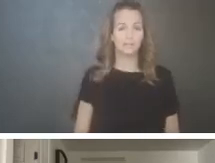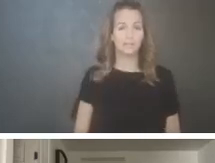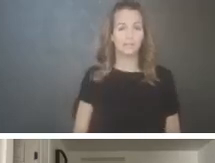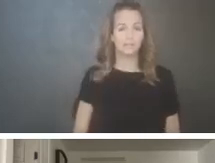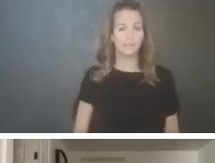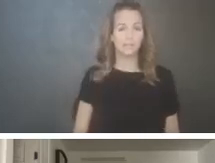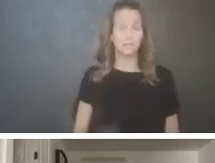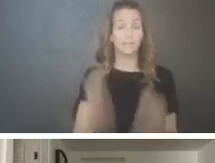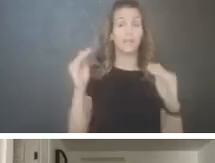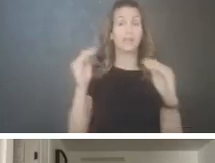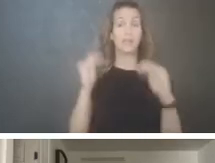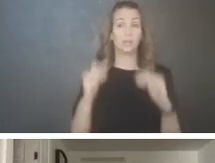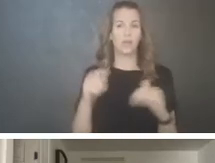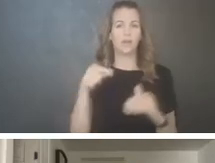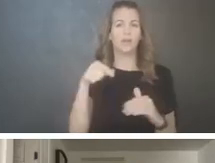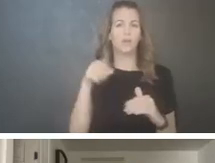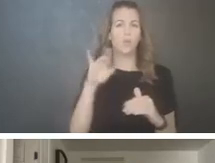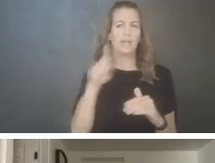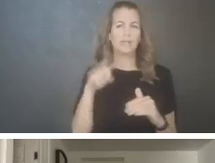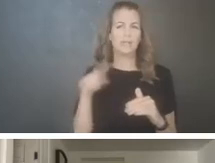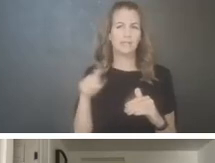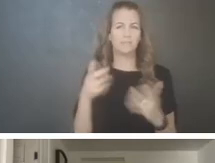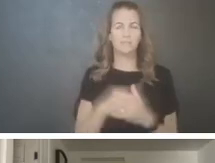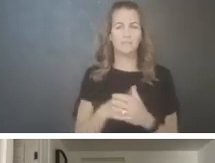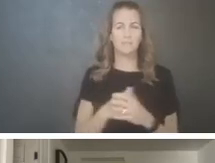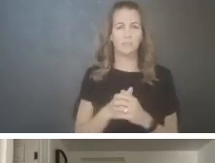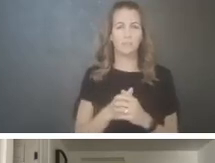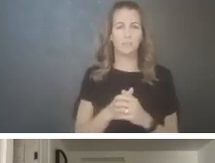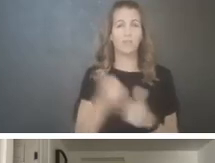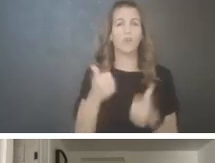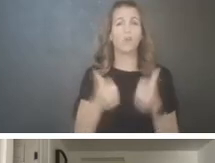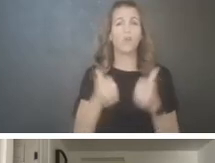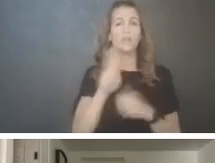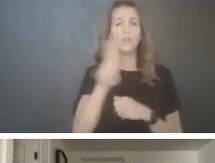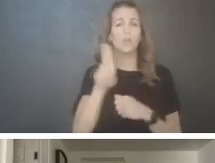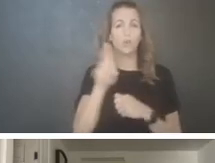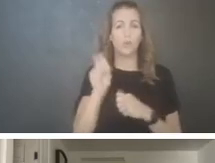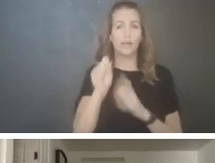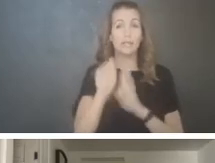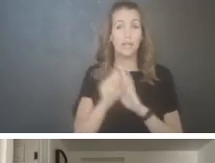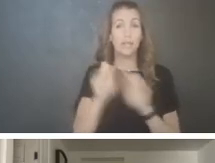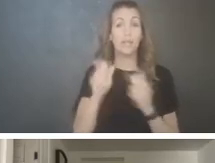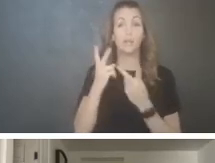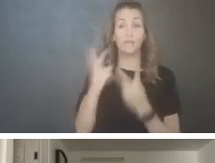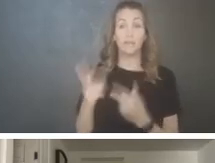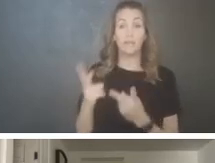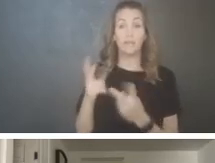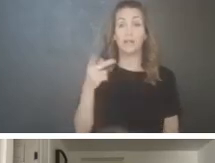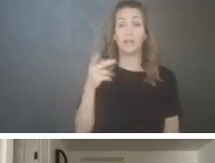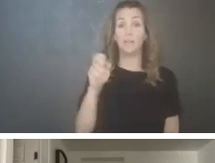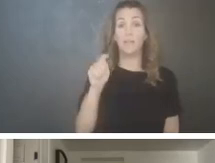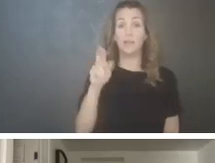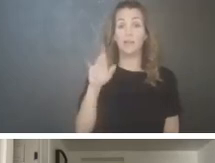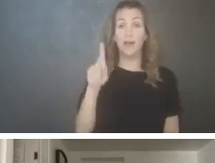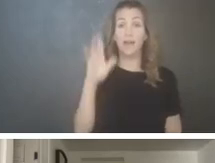Okay, our next one is another quiz bowl question. In what US state can you visit the Petrified Forest